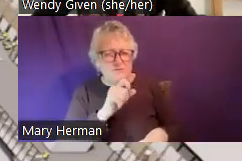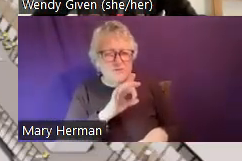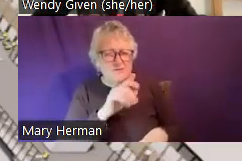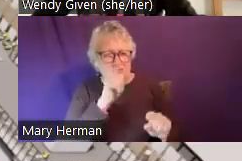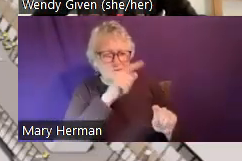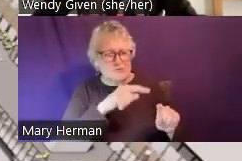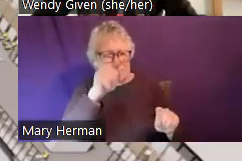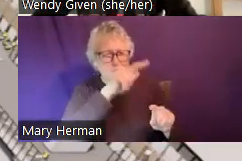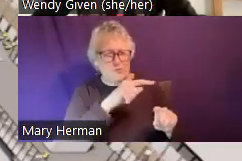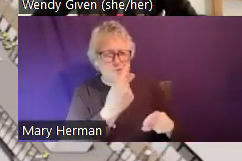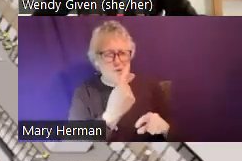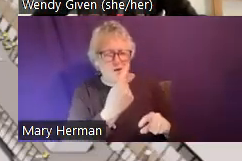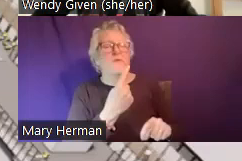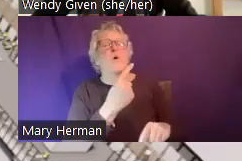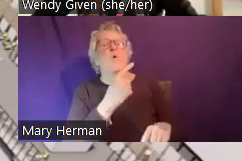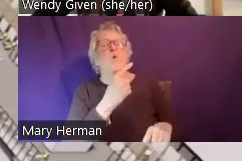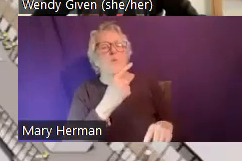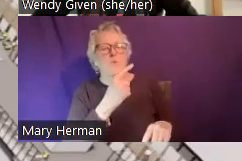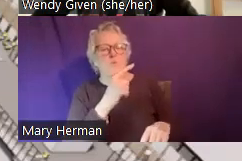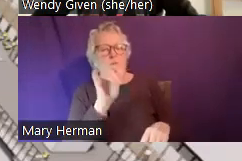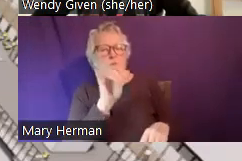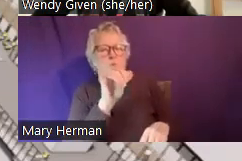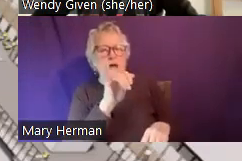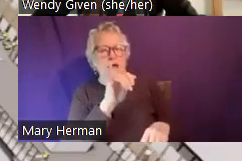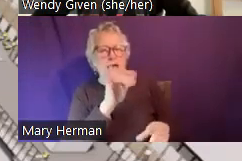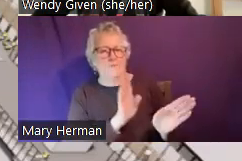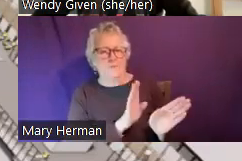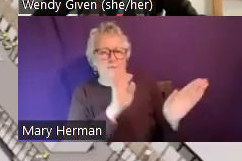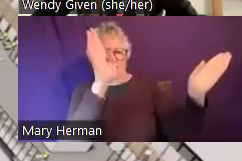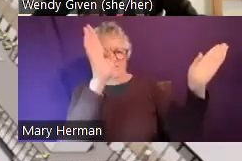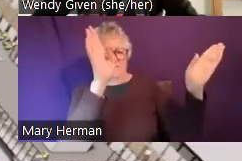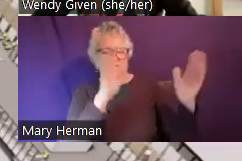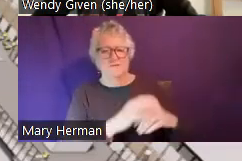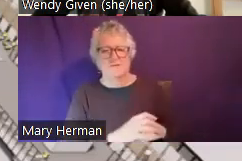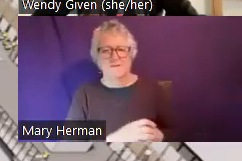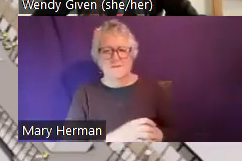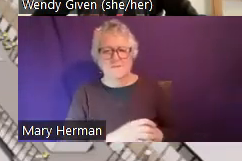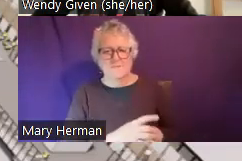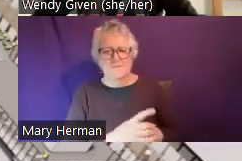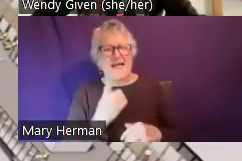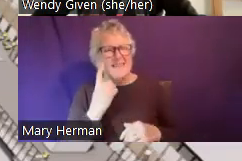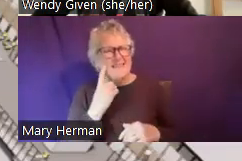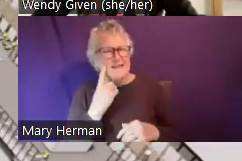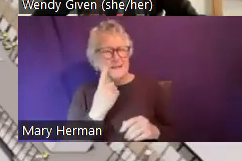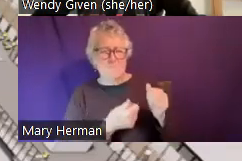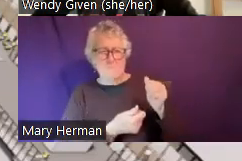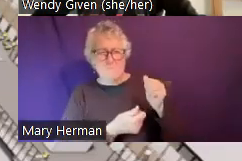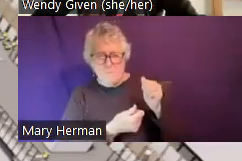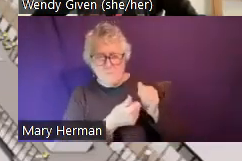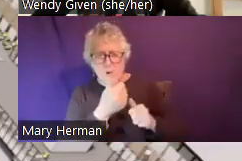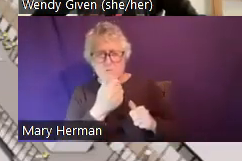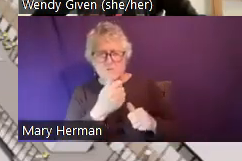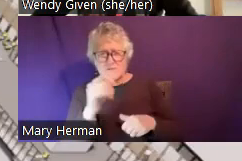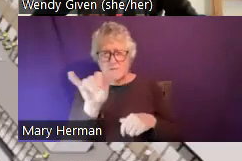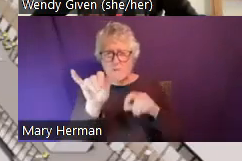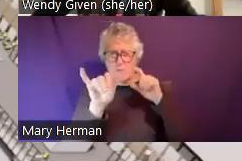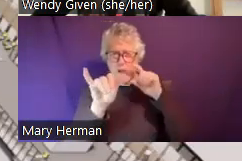Yeah. I think in most of those cases, there's a large skylight above those.